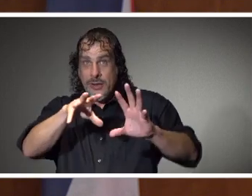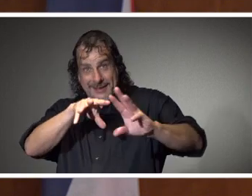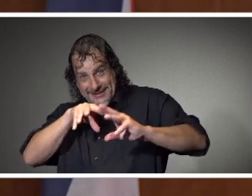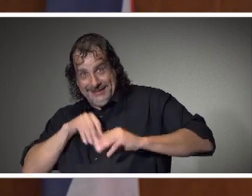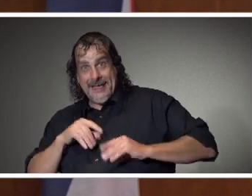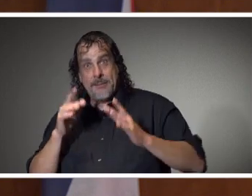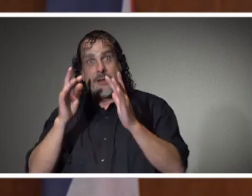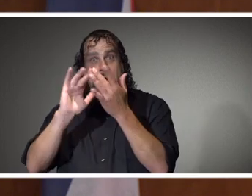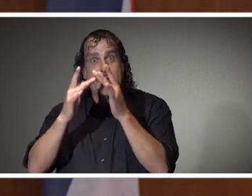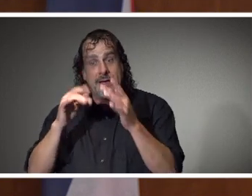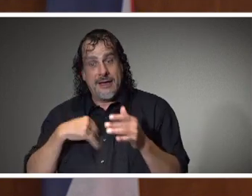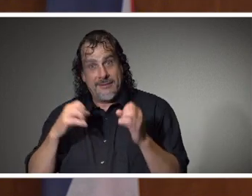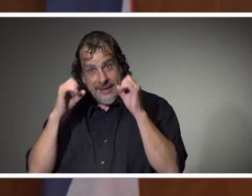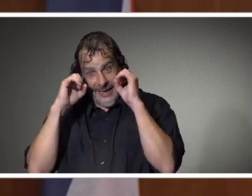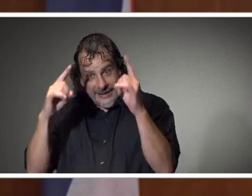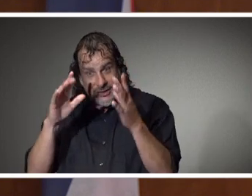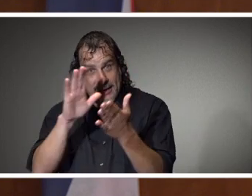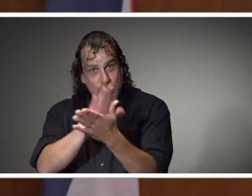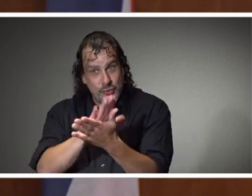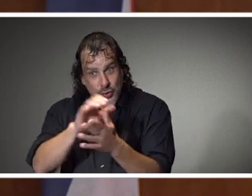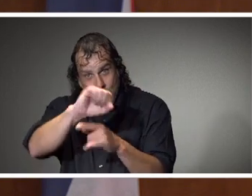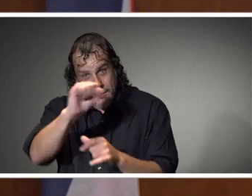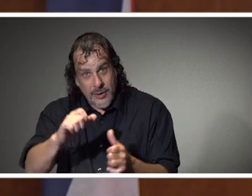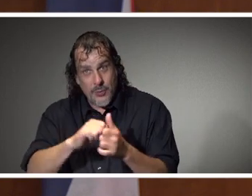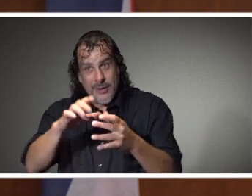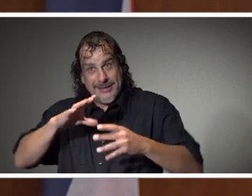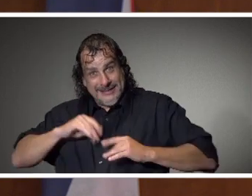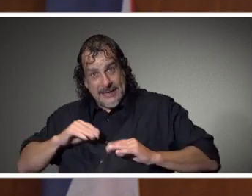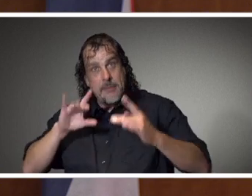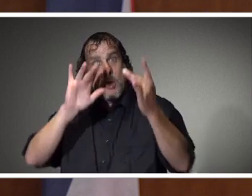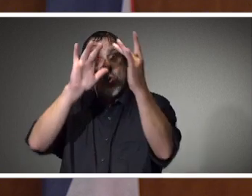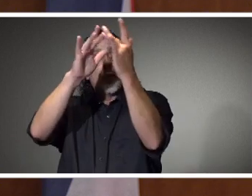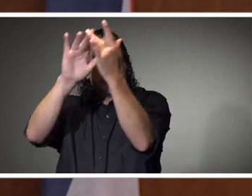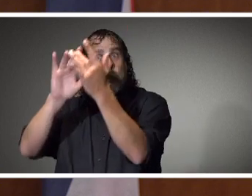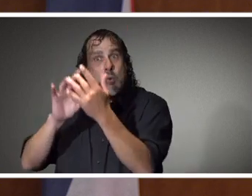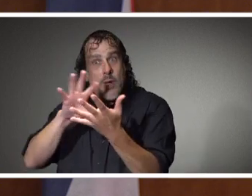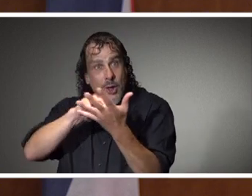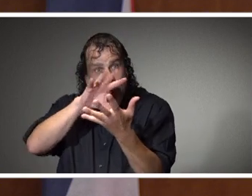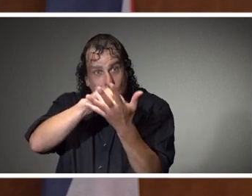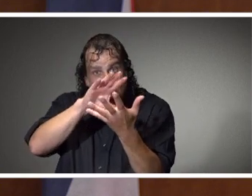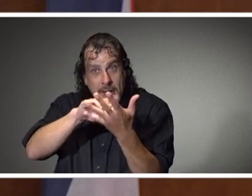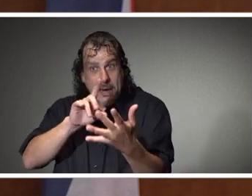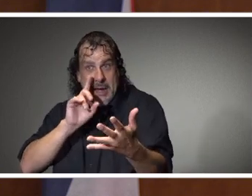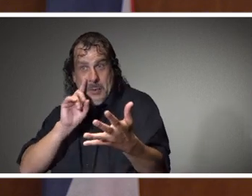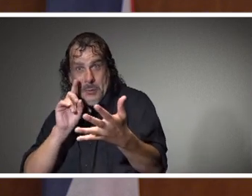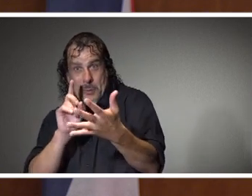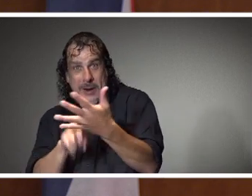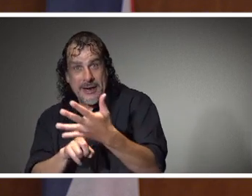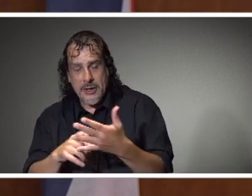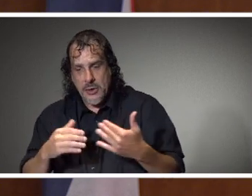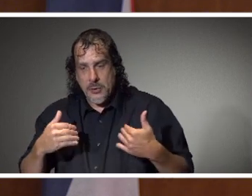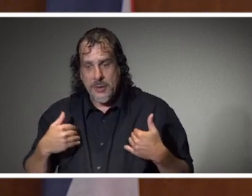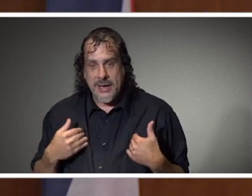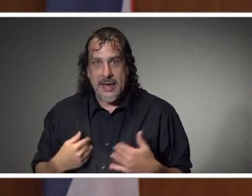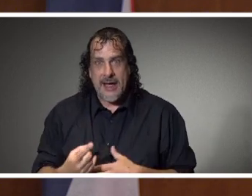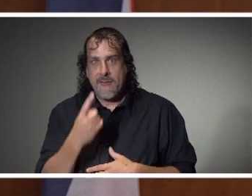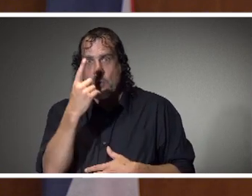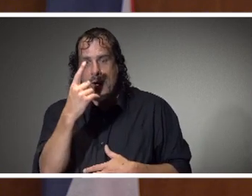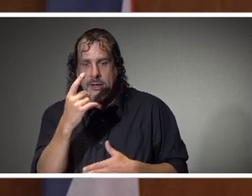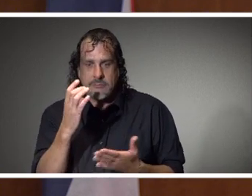the education community as a whole will embrace distance learning and recognize that we could have one calculus